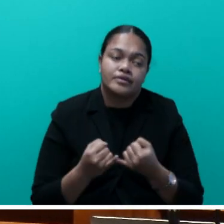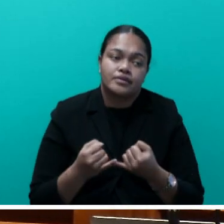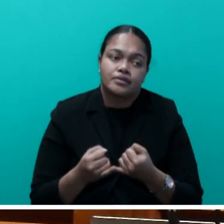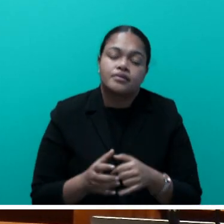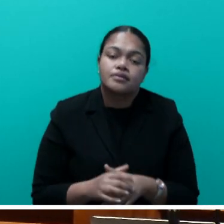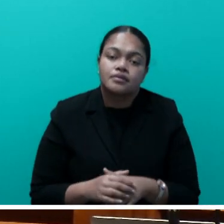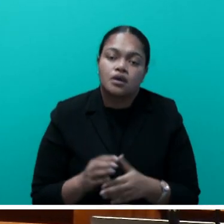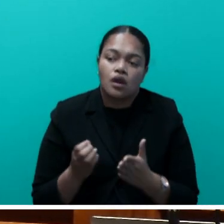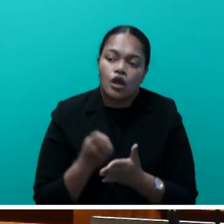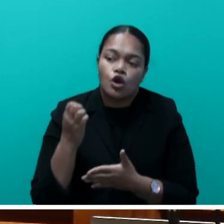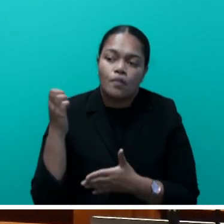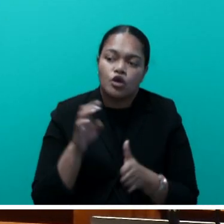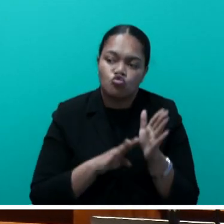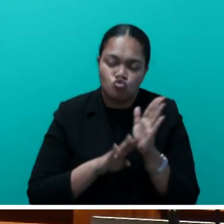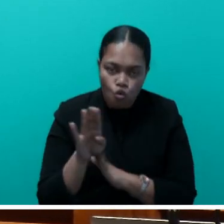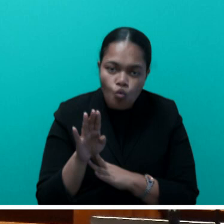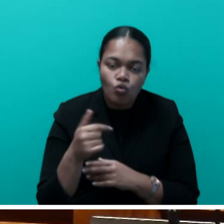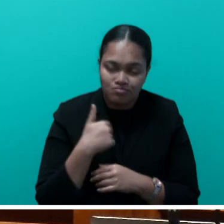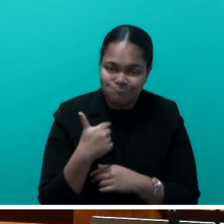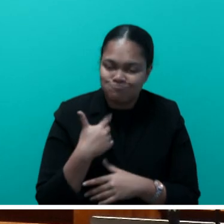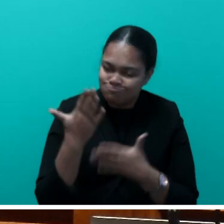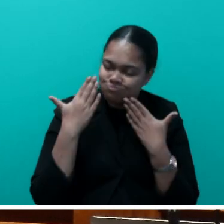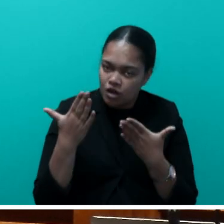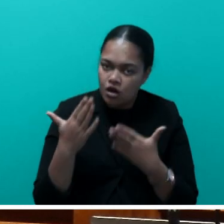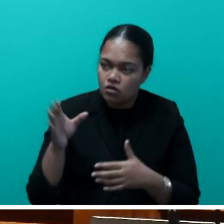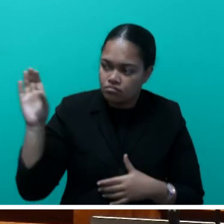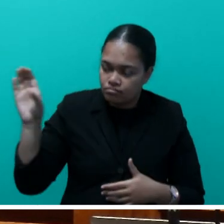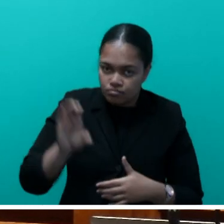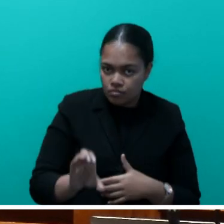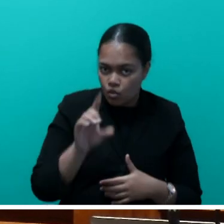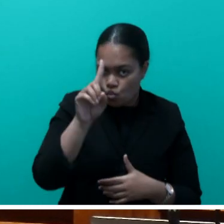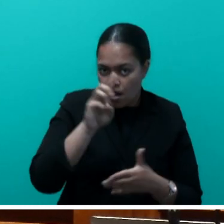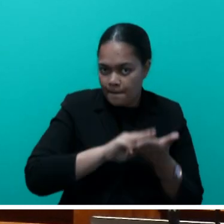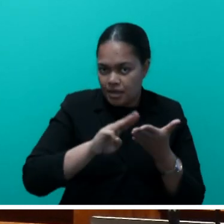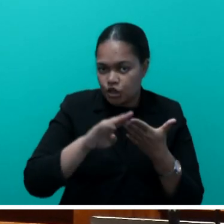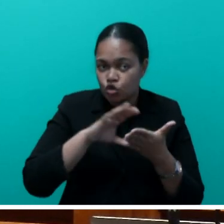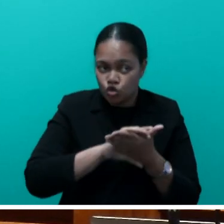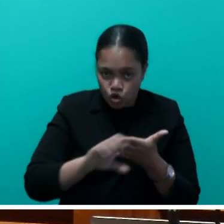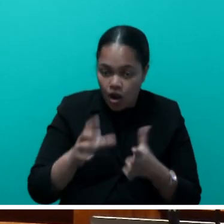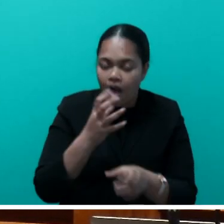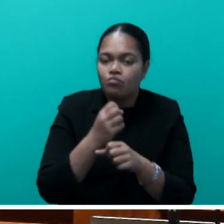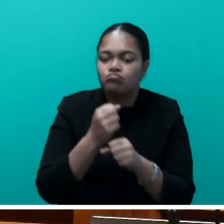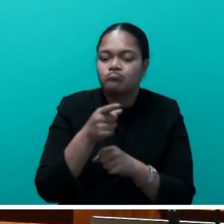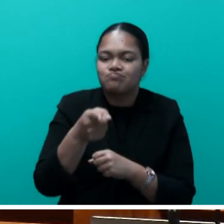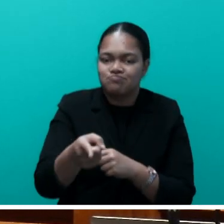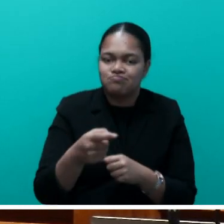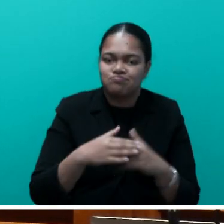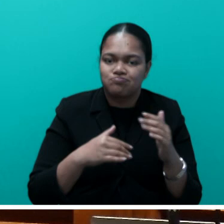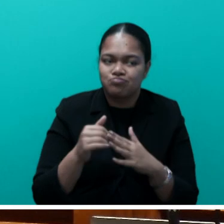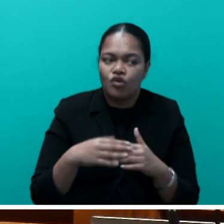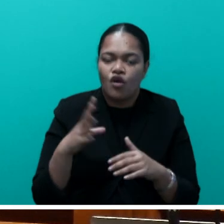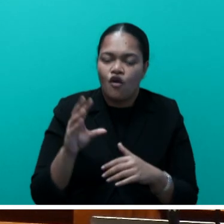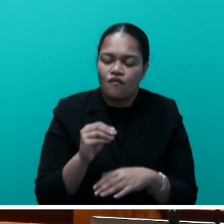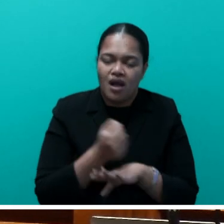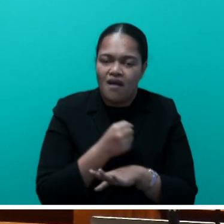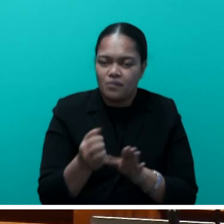and economic growth. I acknowledge the allocation of $1 million for the upgrading and enhancement of government shipping